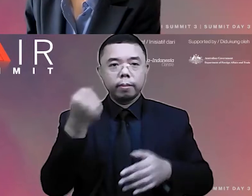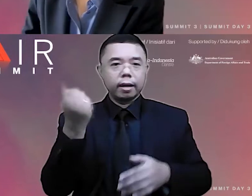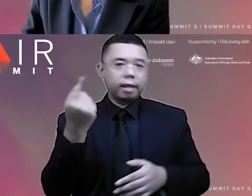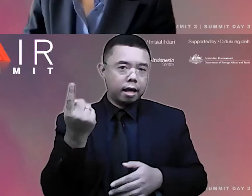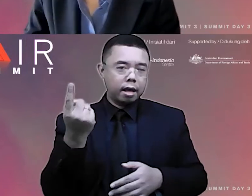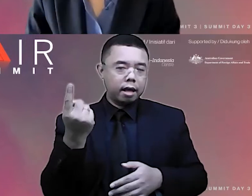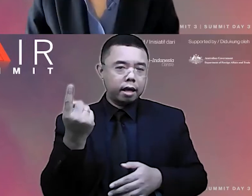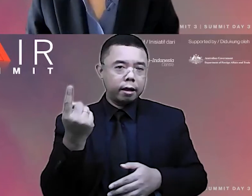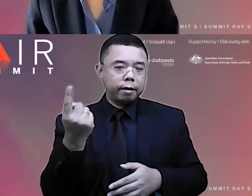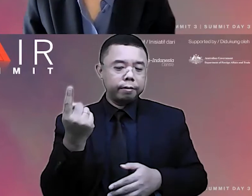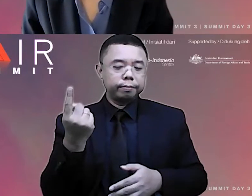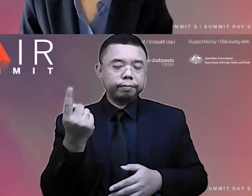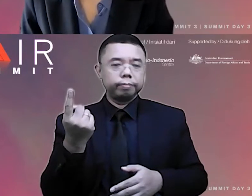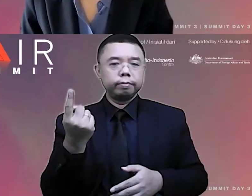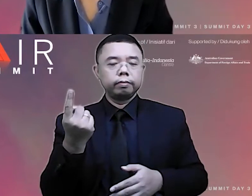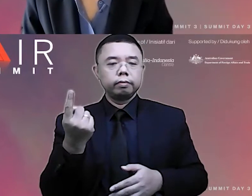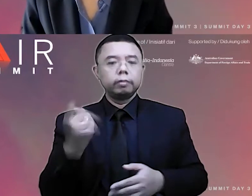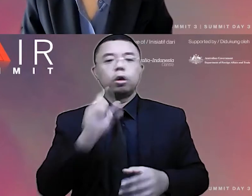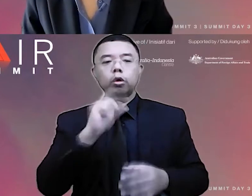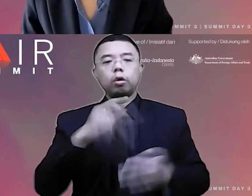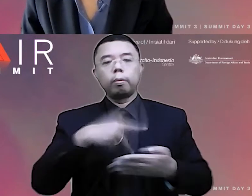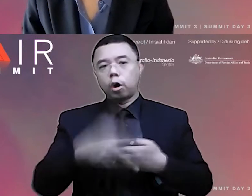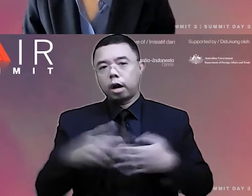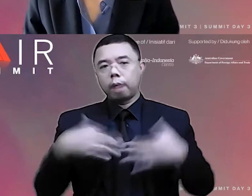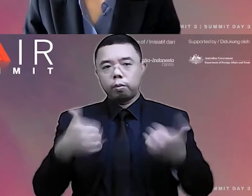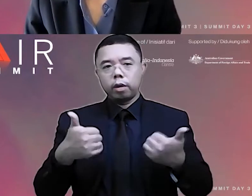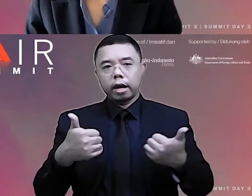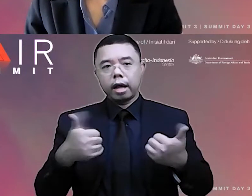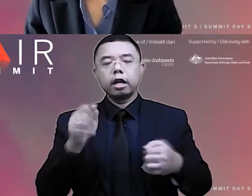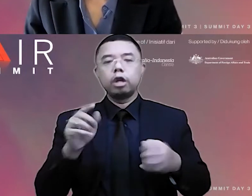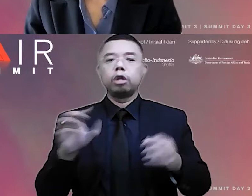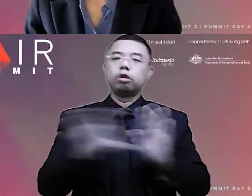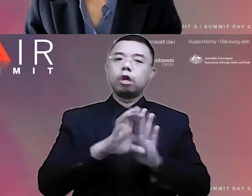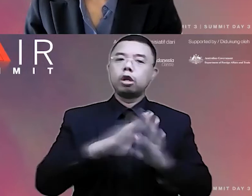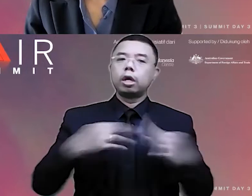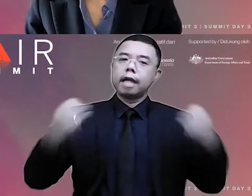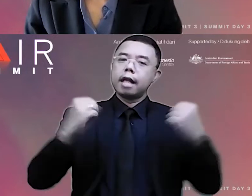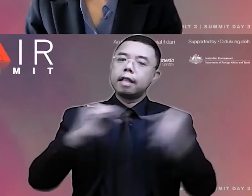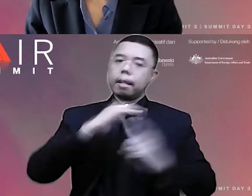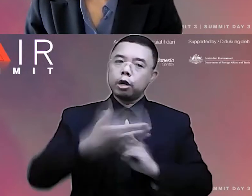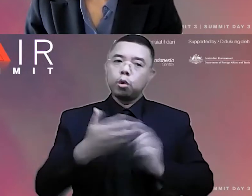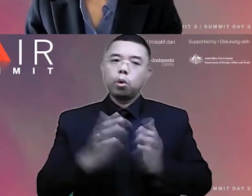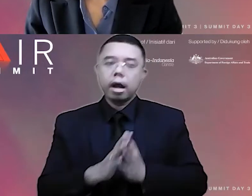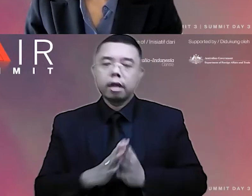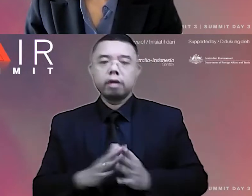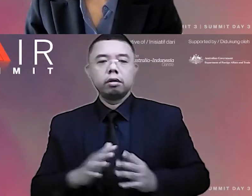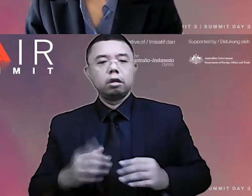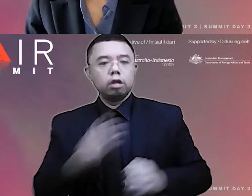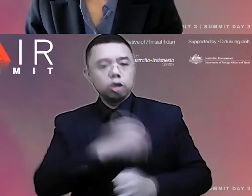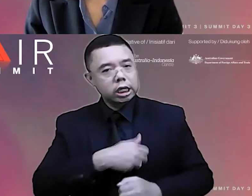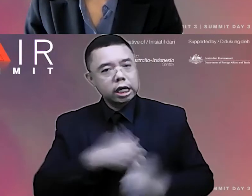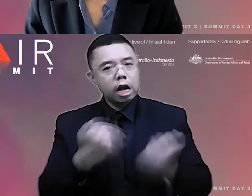recovery program. Is a health sector, social protection programs, medium, small, and micro, small, and